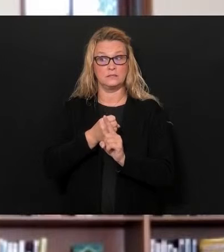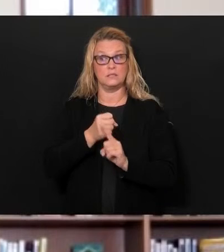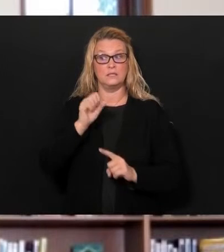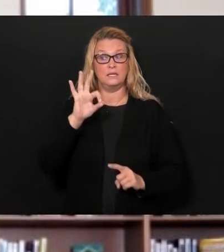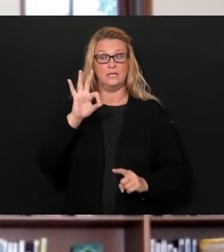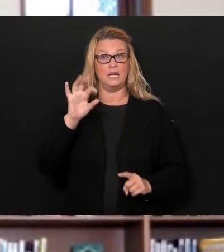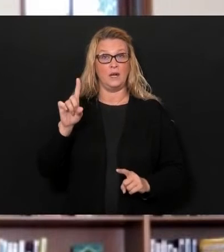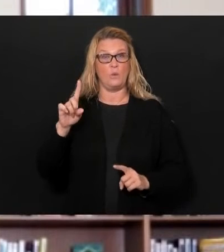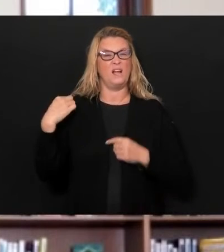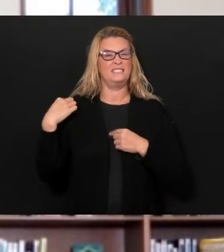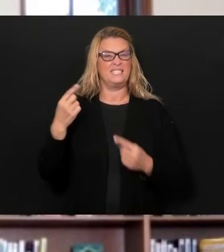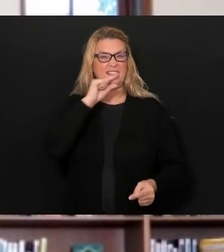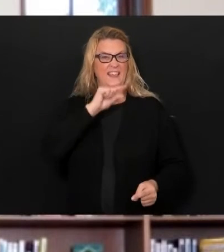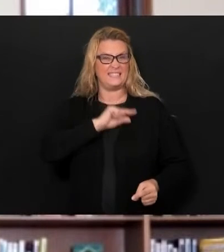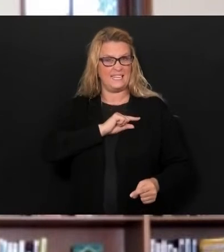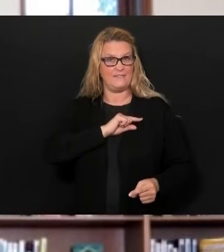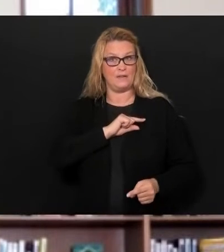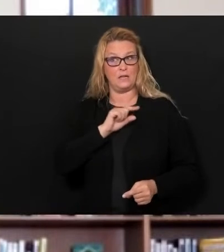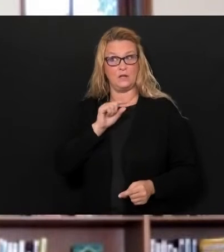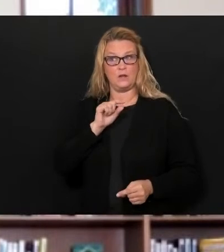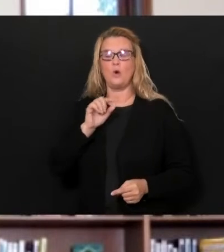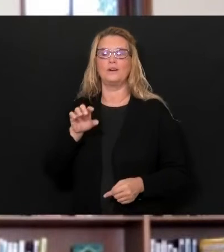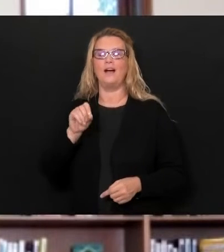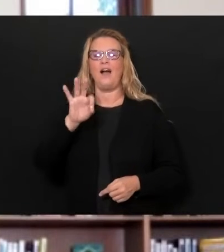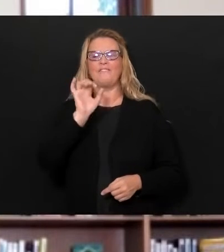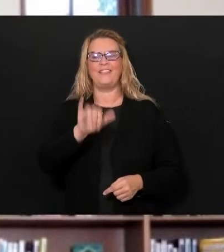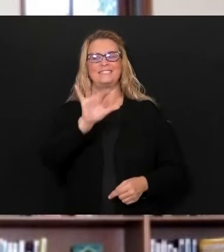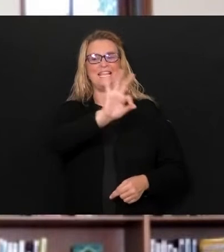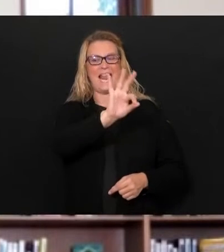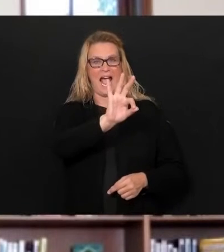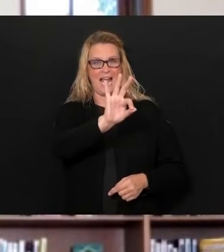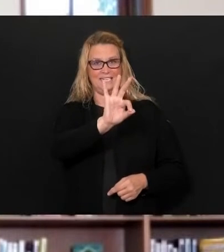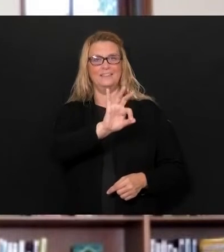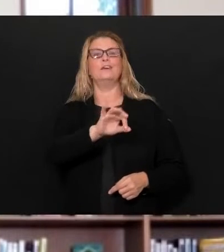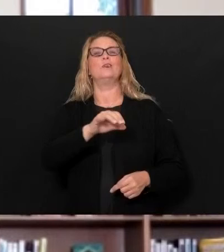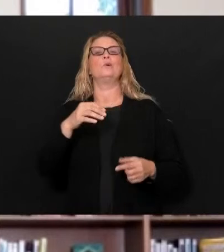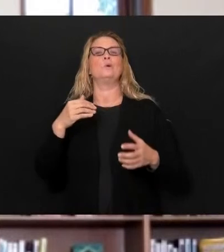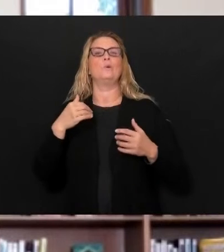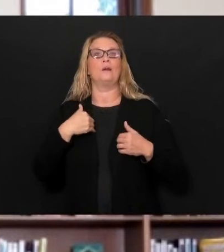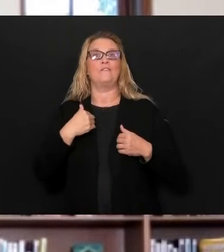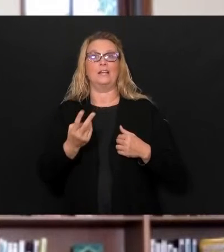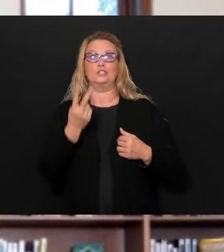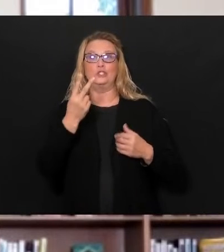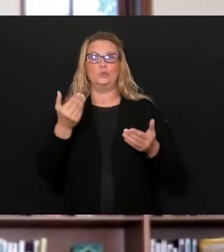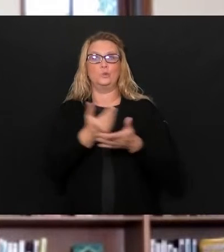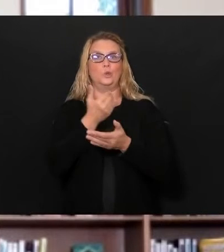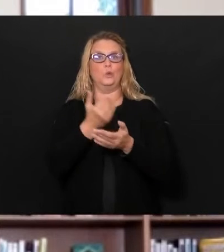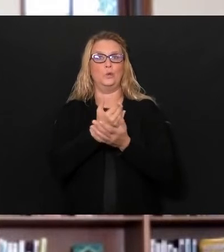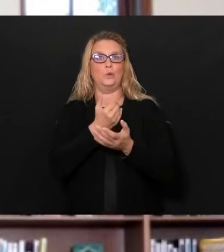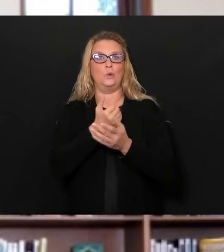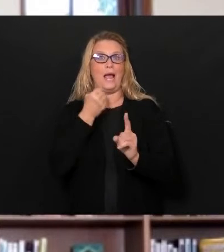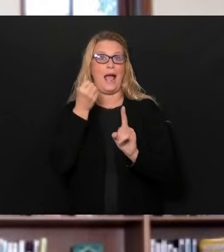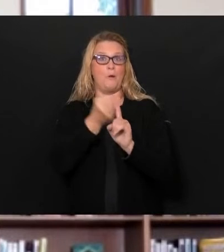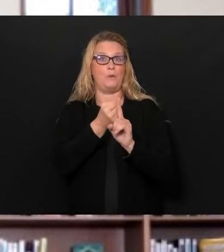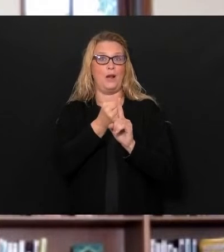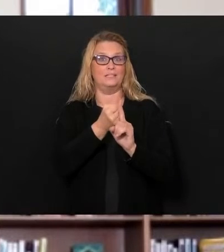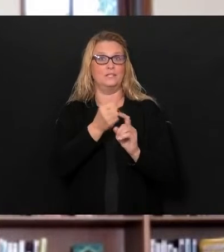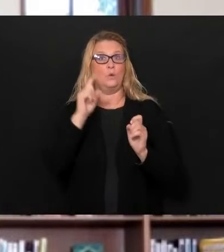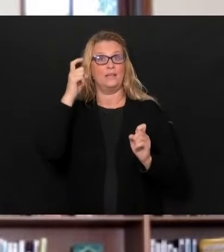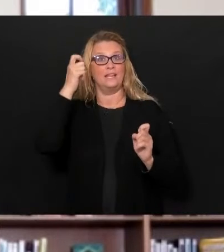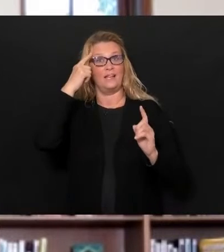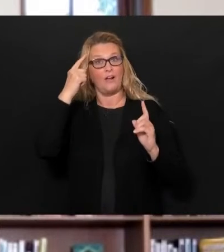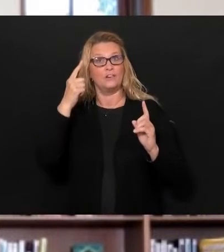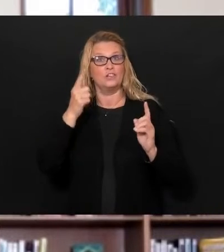Thanksgiving holiday. Of those 9, we did find 2 new outbreaks with the governor's executive order for testing of